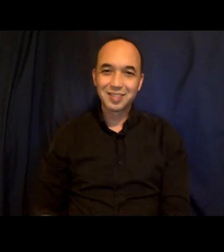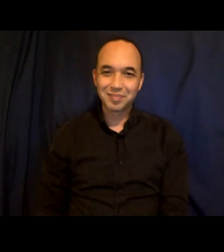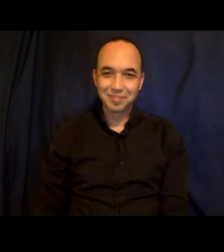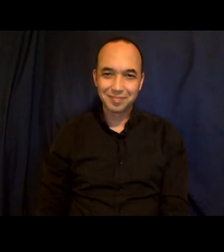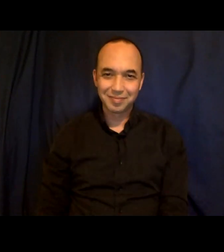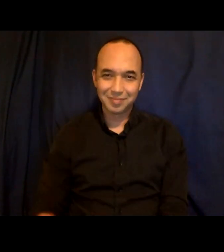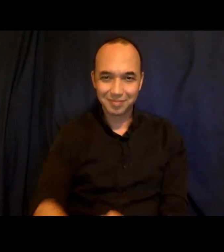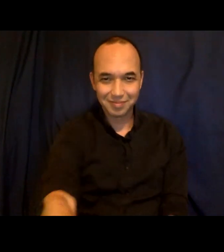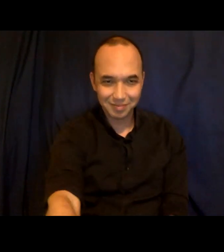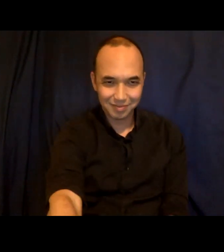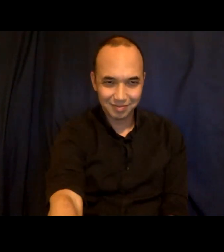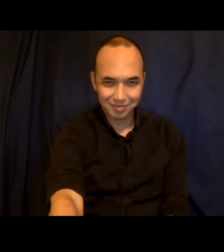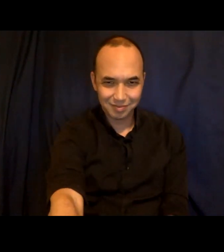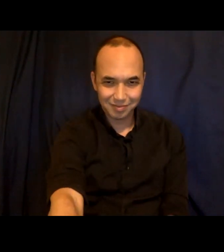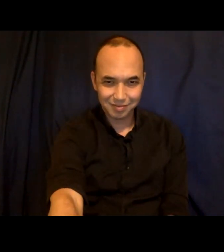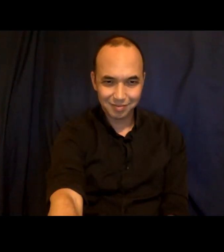Ghostbusters.